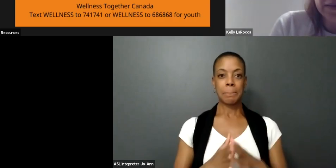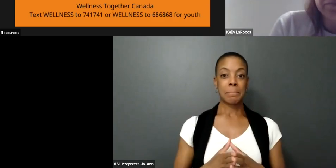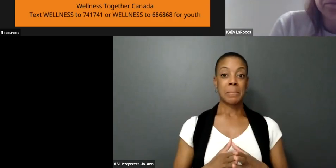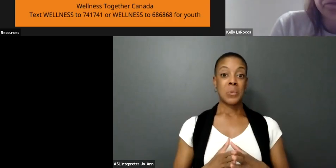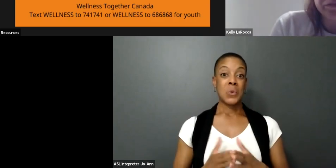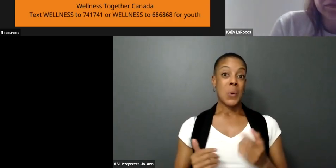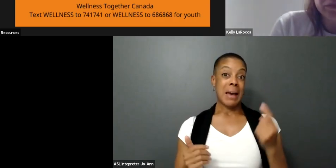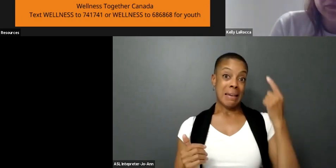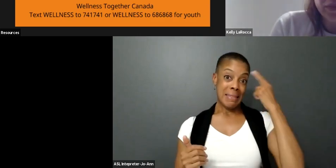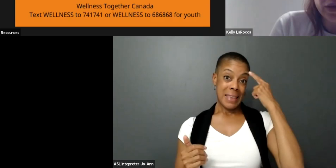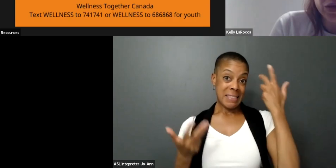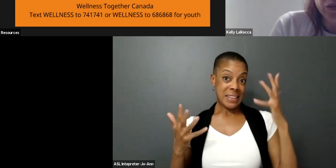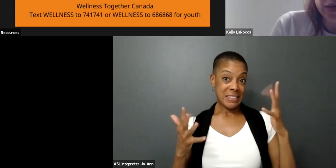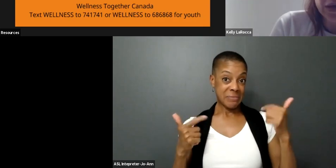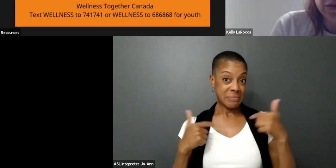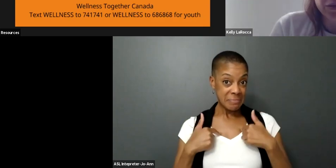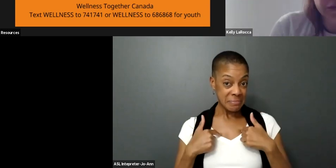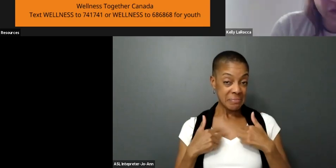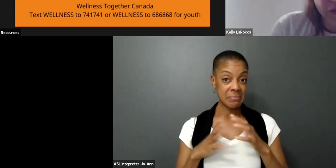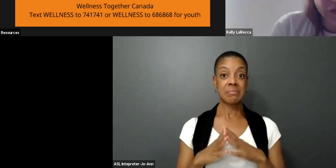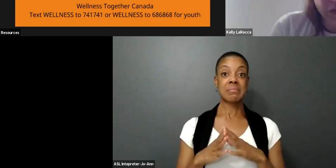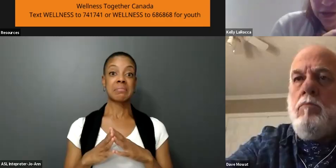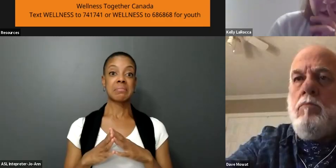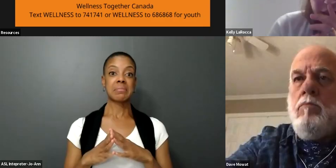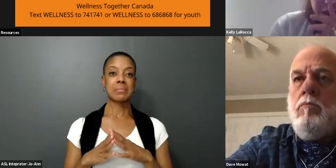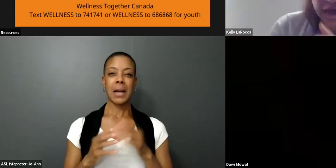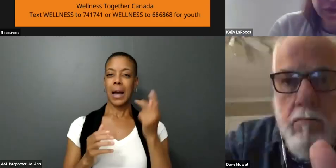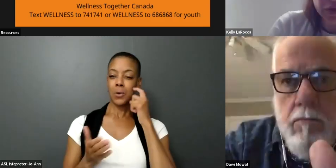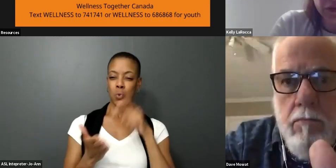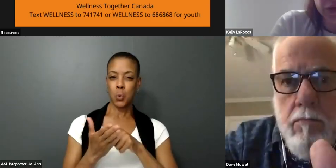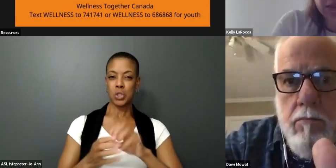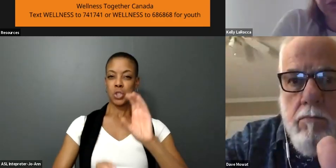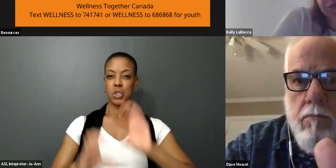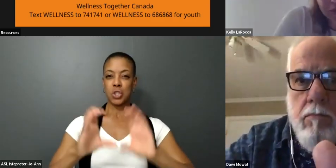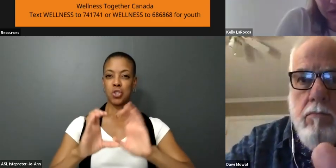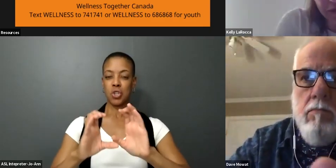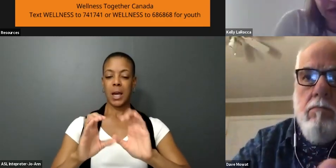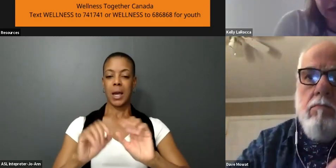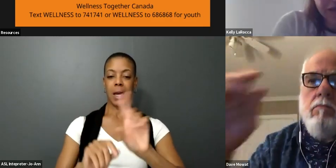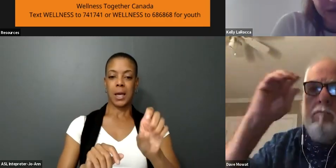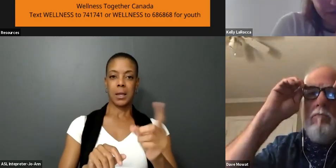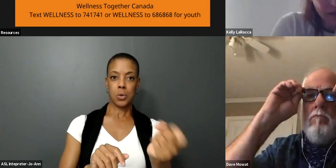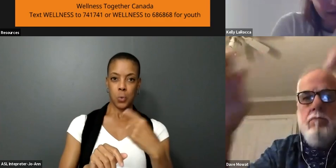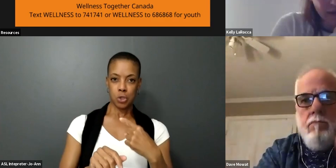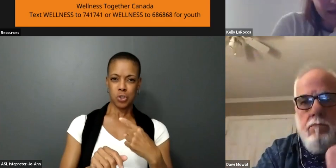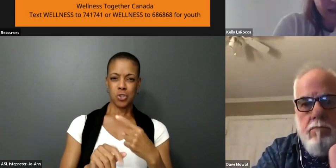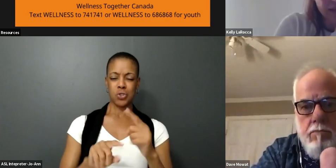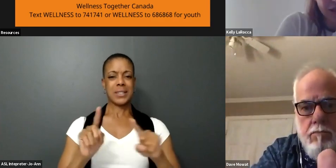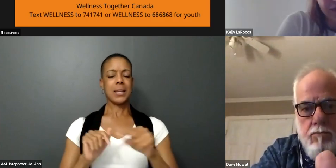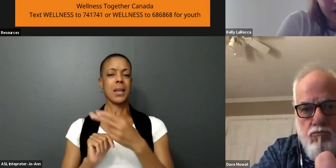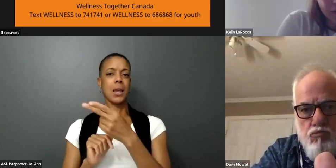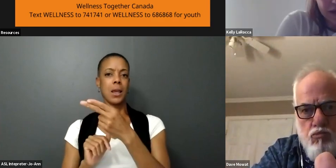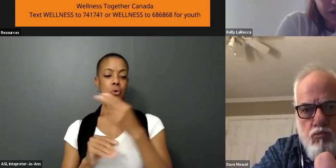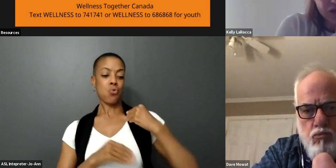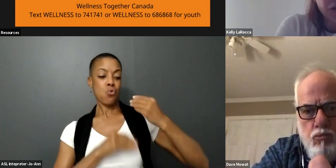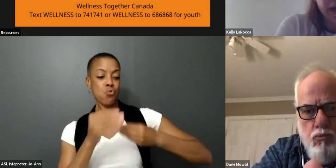say, you know, when there was a question I noticed in the chat about what's the difference between a hereditary chief and an elected chief.